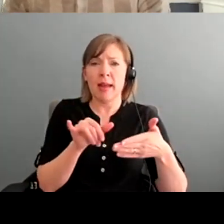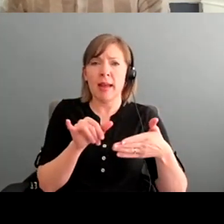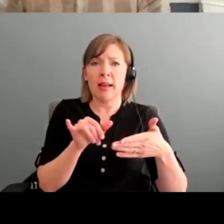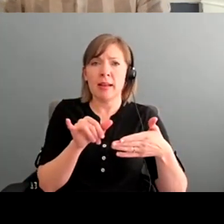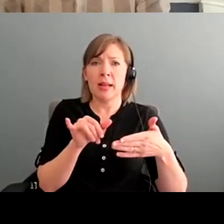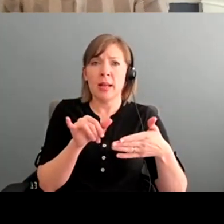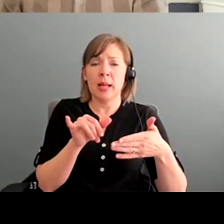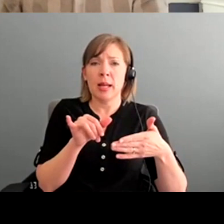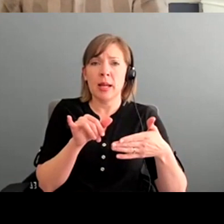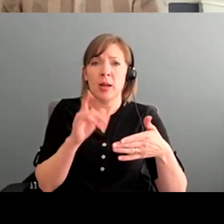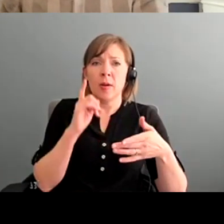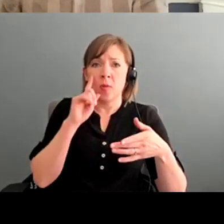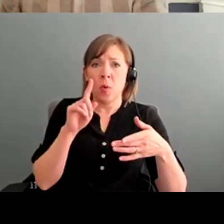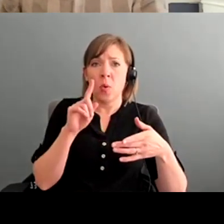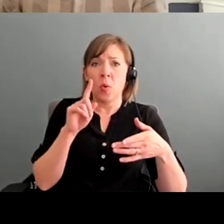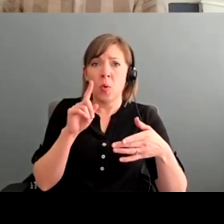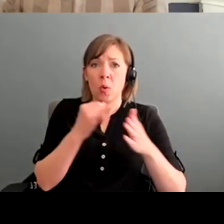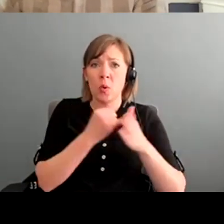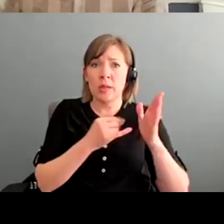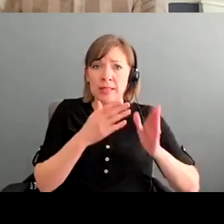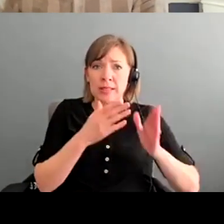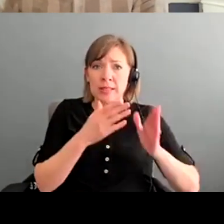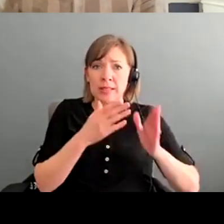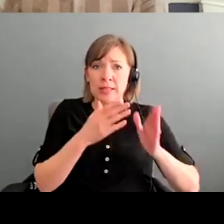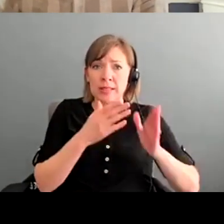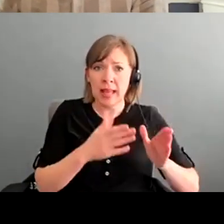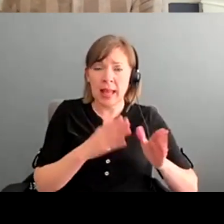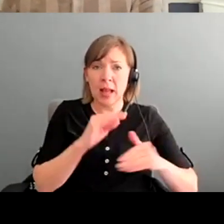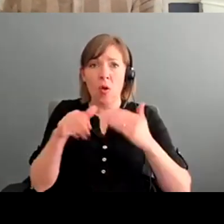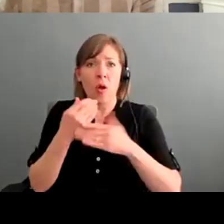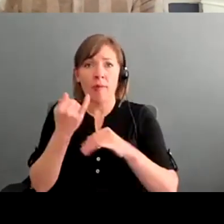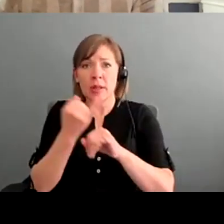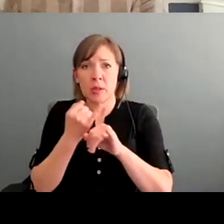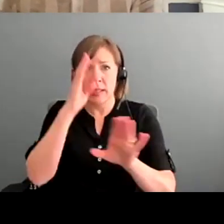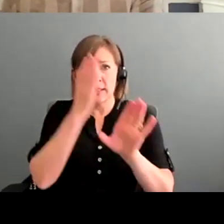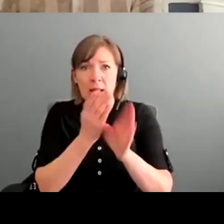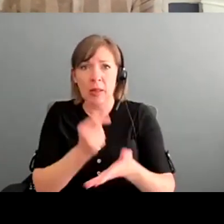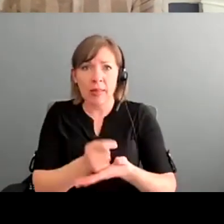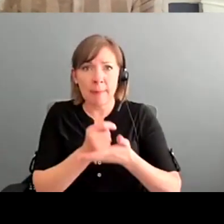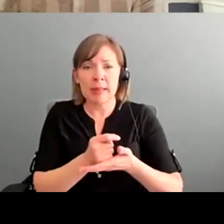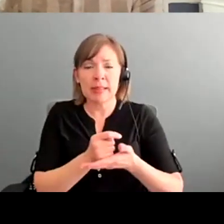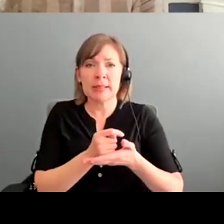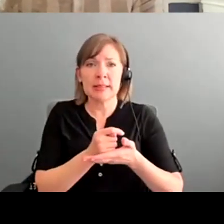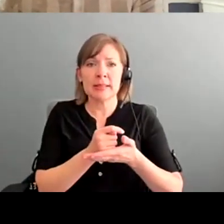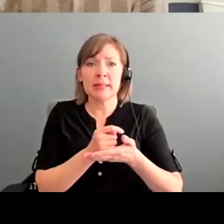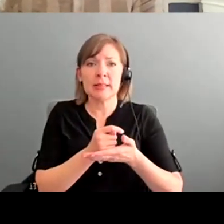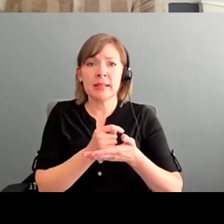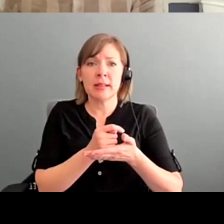for Tosquelles, and I think all of the institutional psychotherapists,